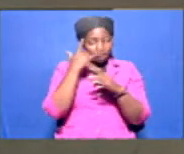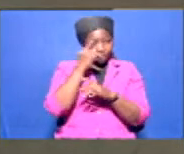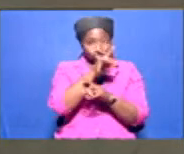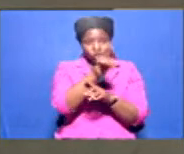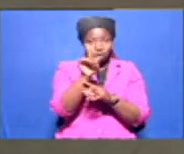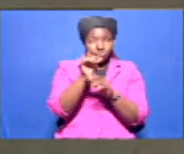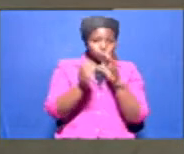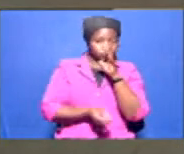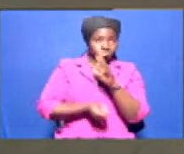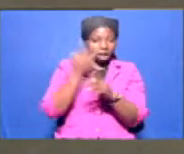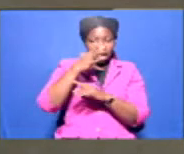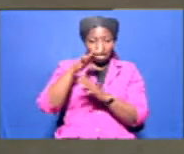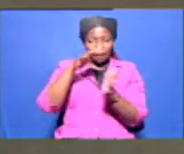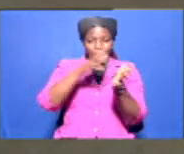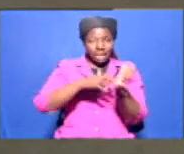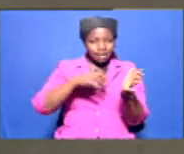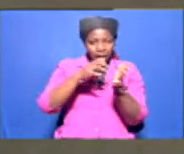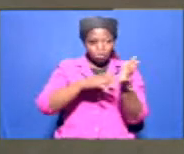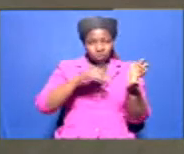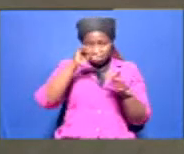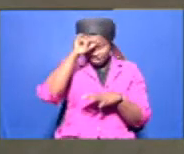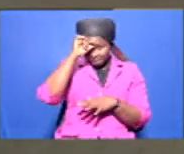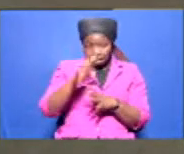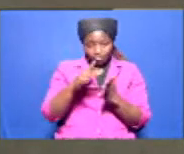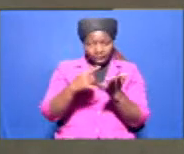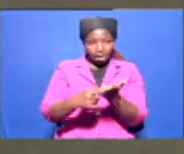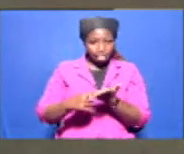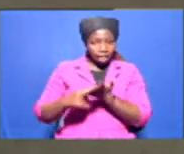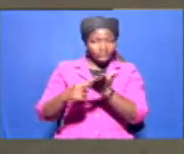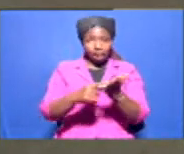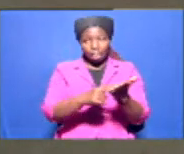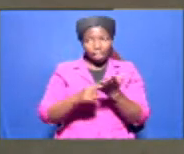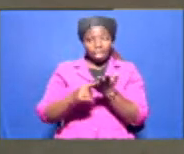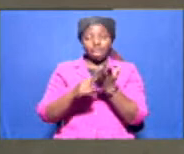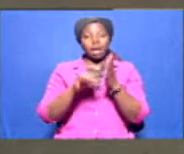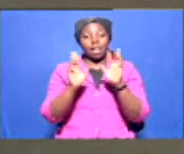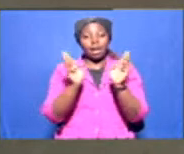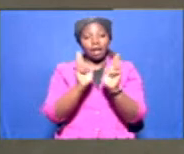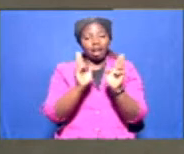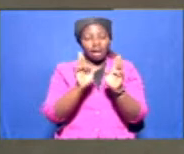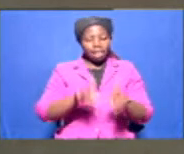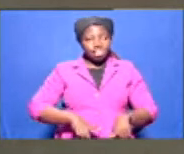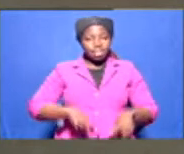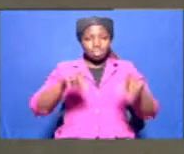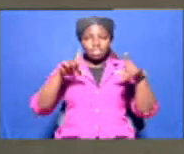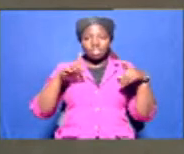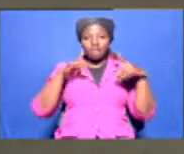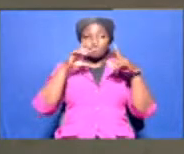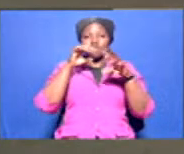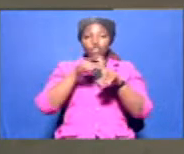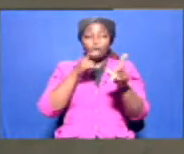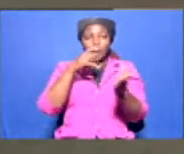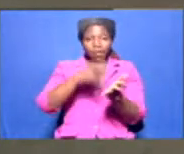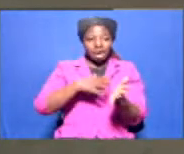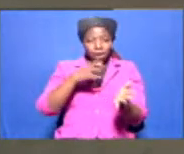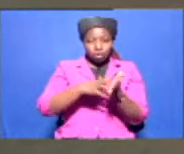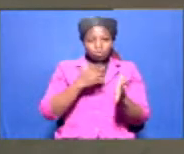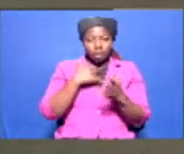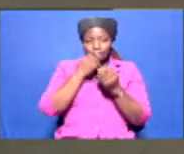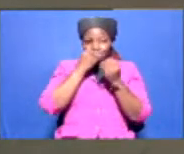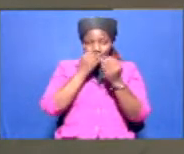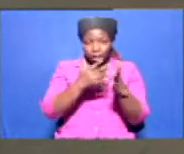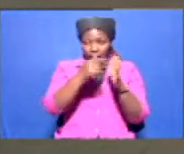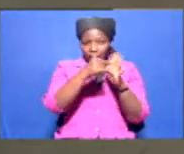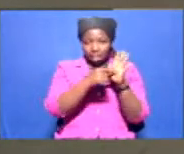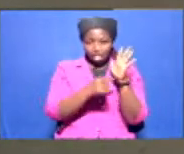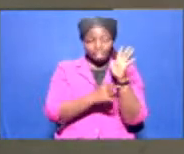Machakos gubernatorial debate is up. Live all the way in Machakos, Scott University. I have the details for you, and I will